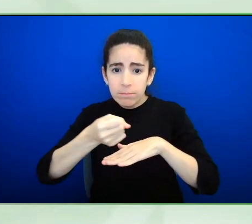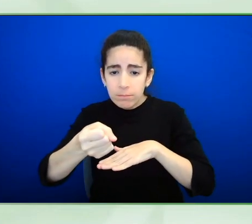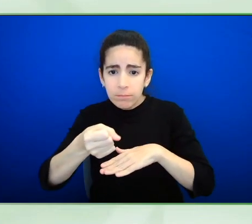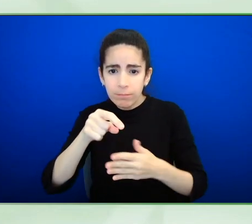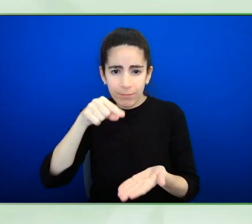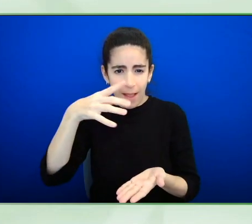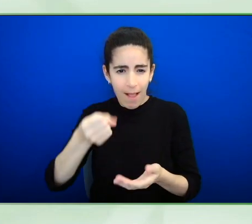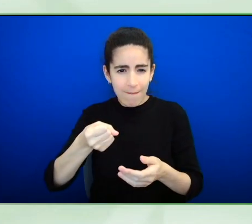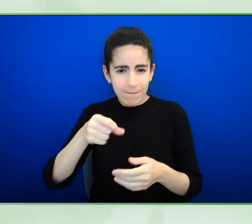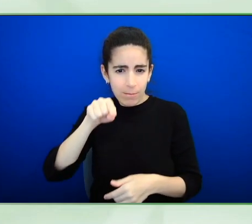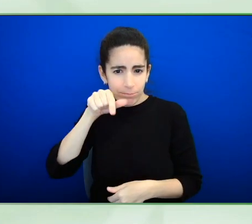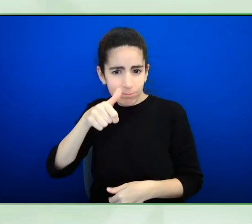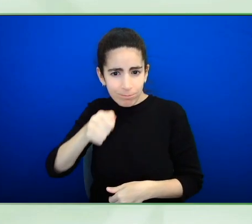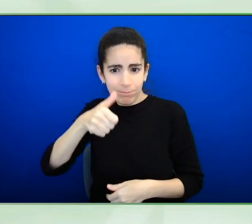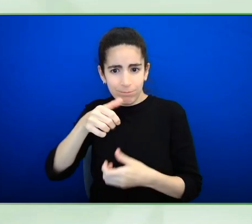some time. Thank you.